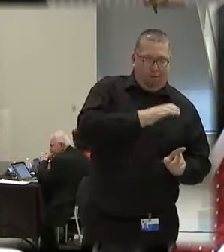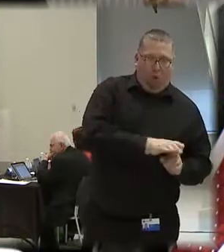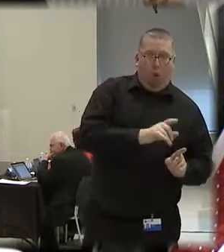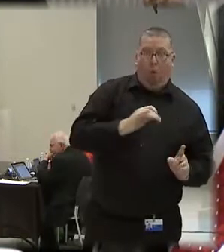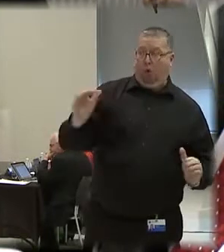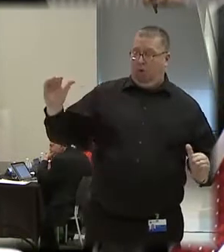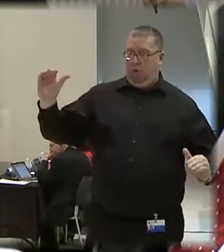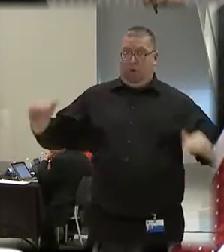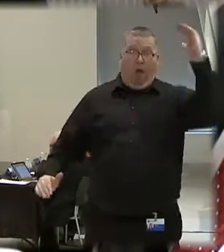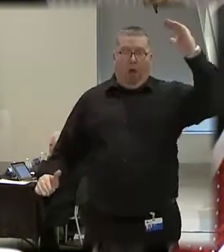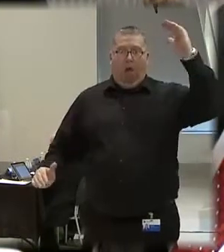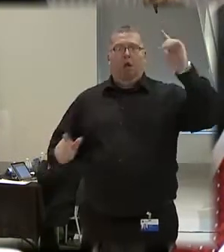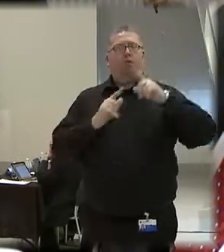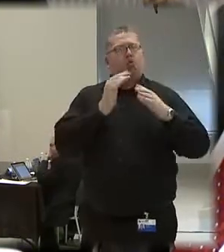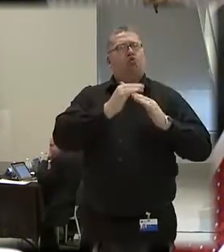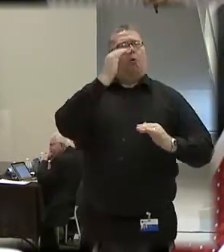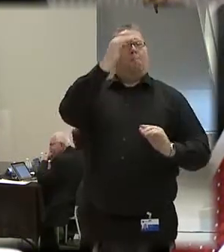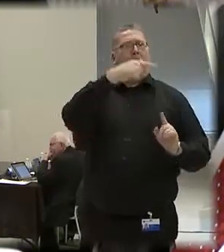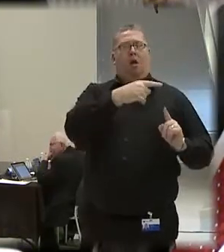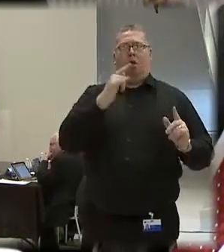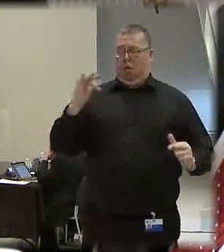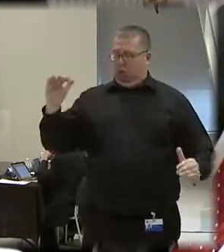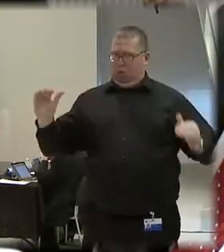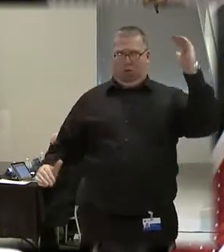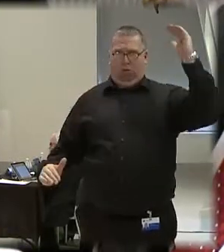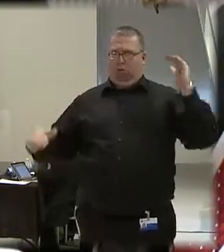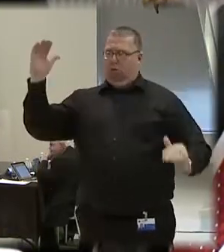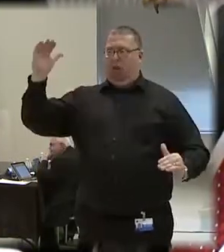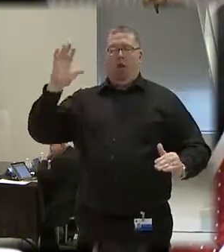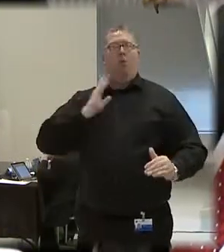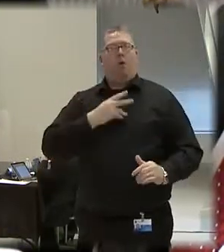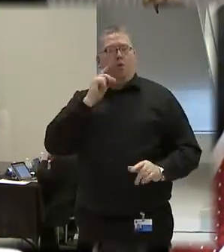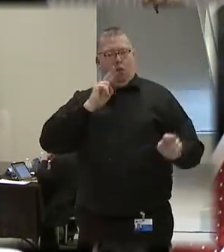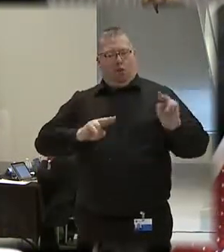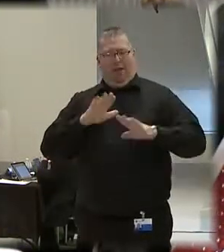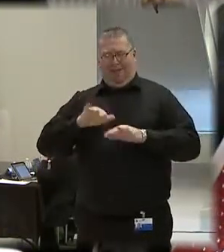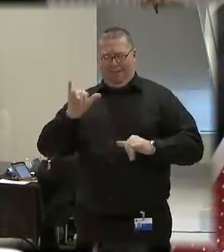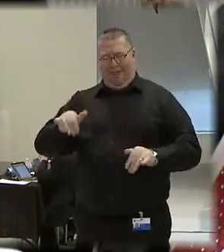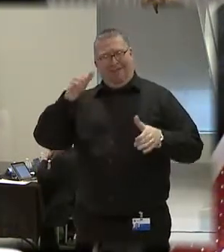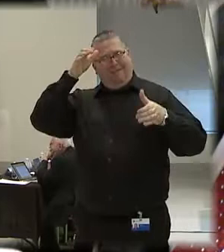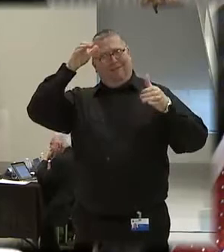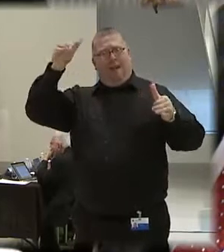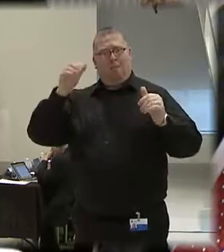used too much force, but the disproportionate ones are the red flags.